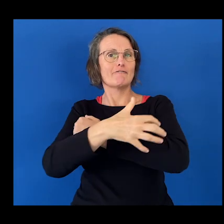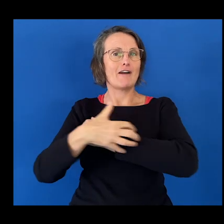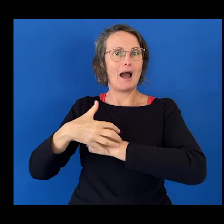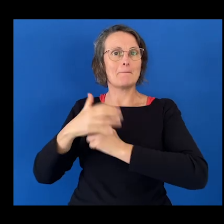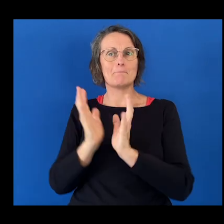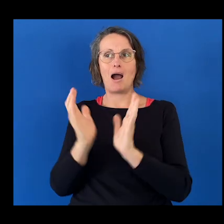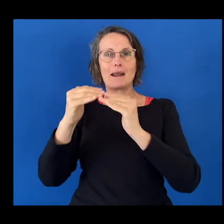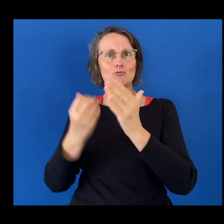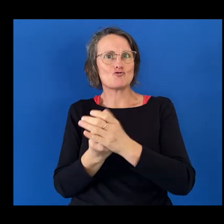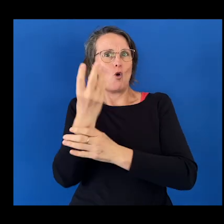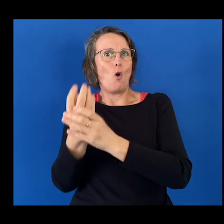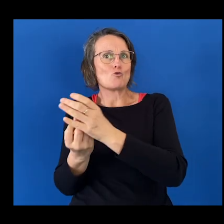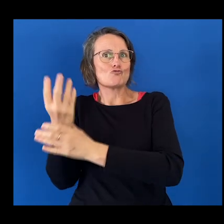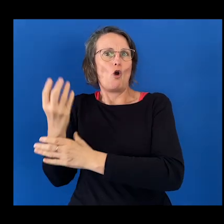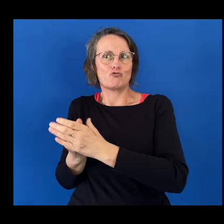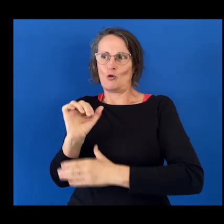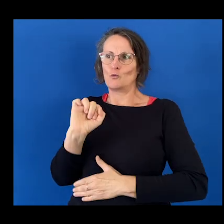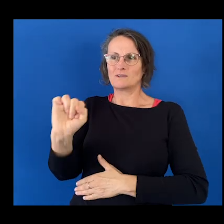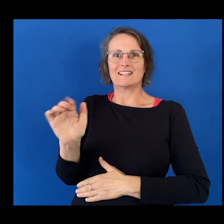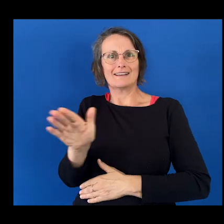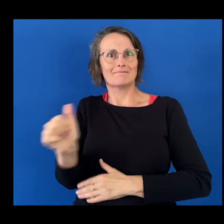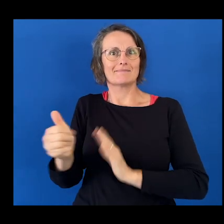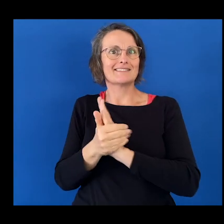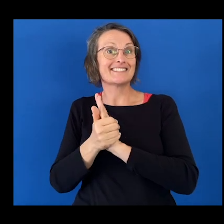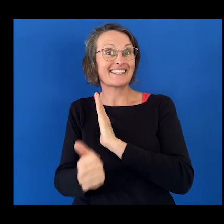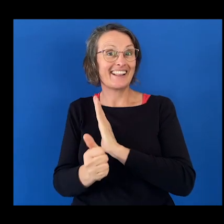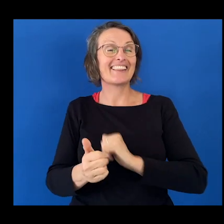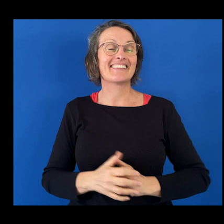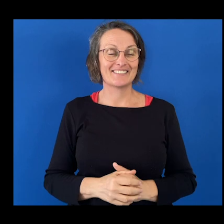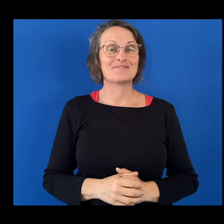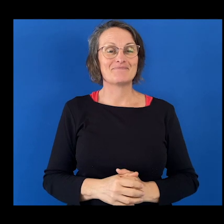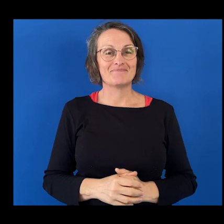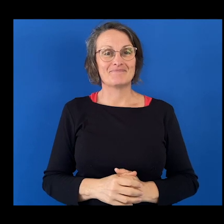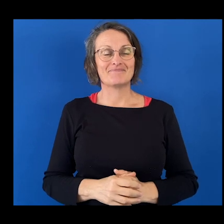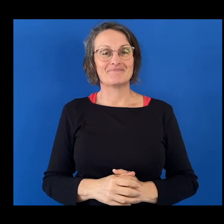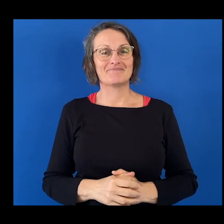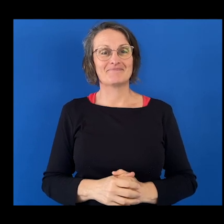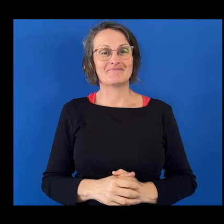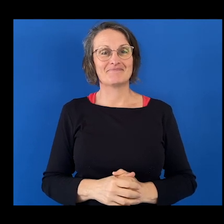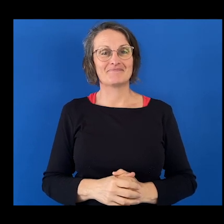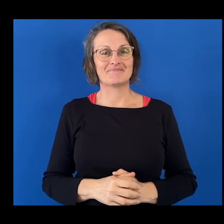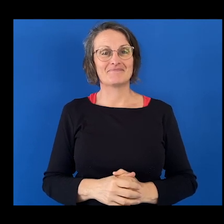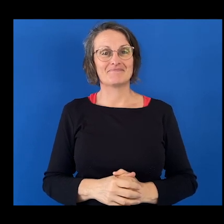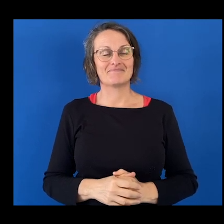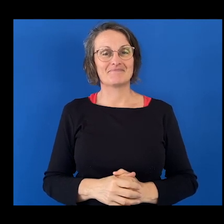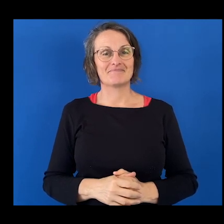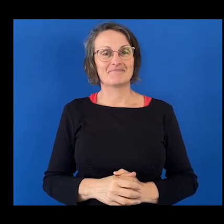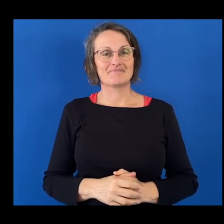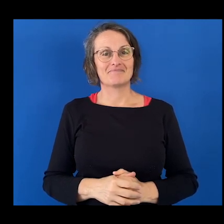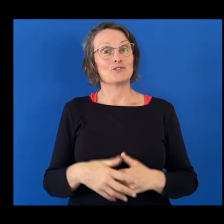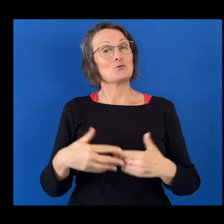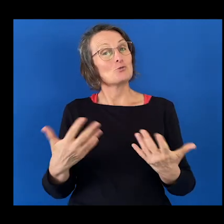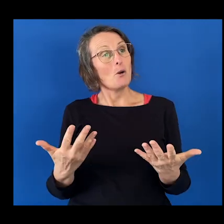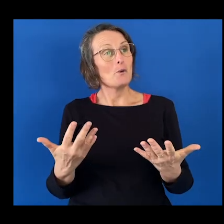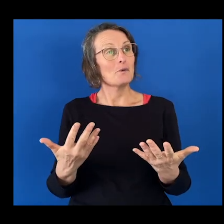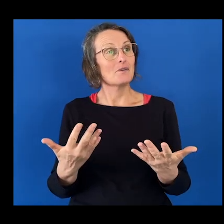was the great skill of Ebony's grandfather, growing pineapples. So, you